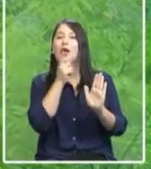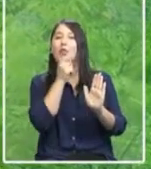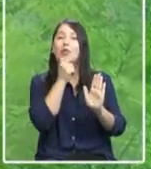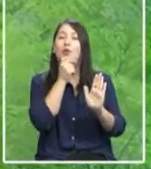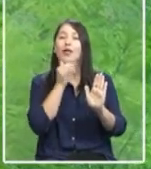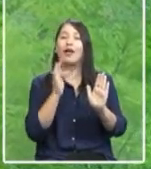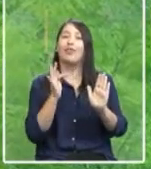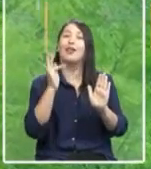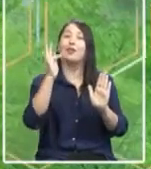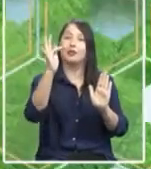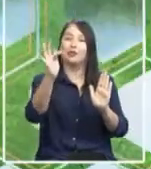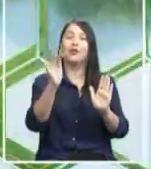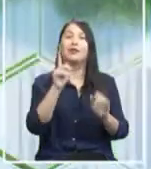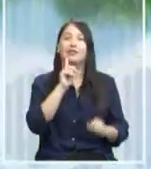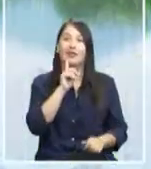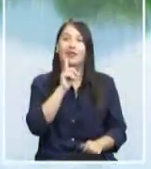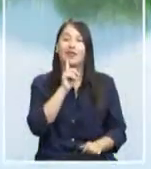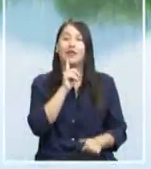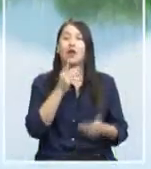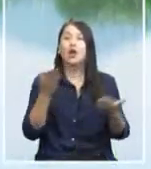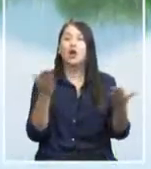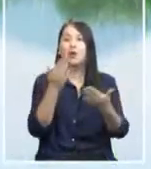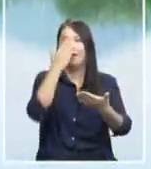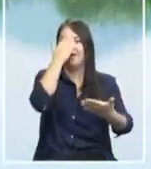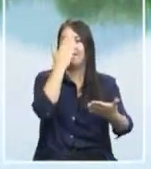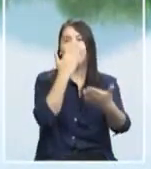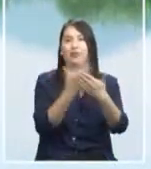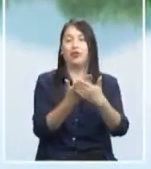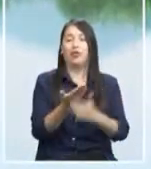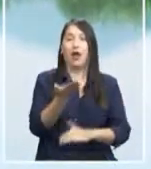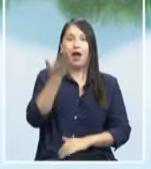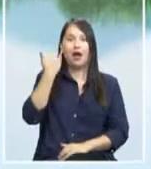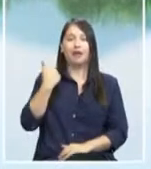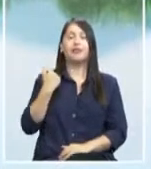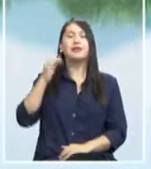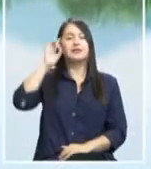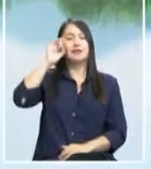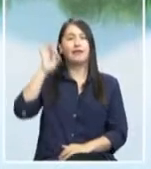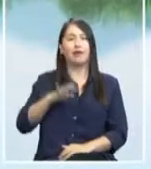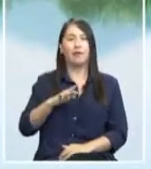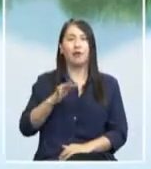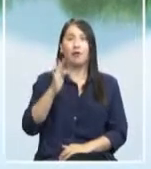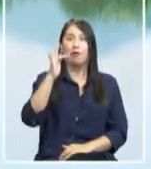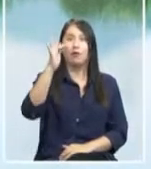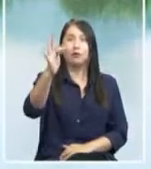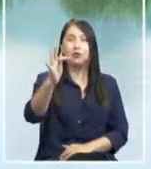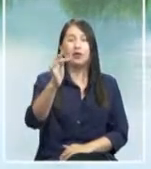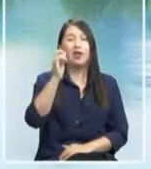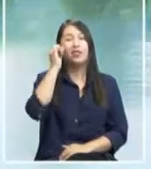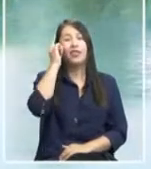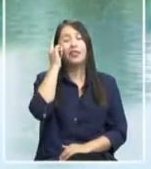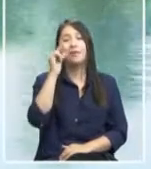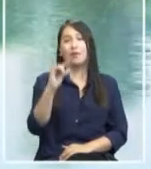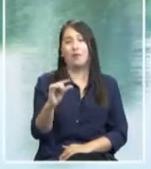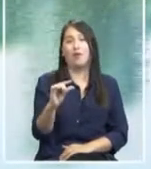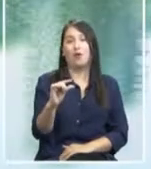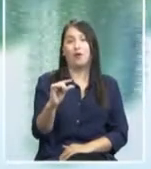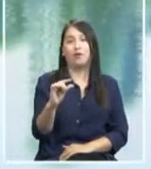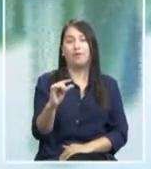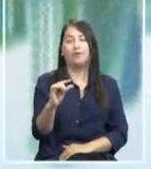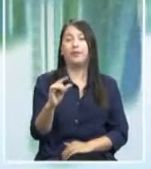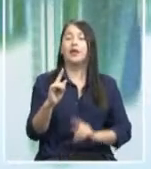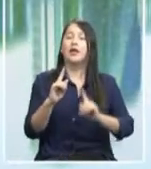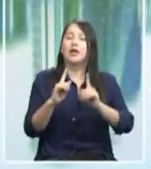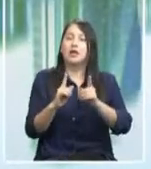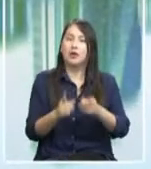we understand so little of the future, and yet we have made ourselves a promise that we